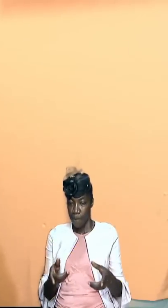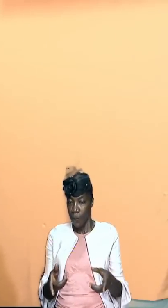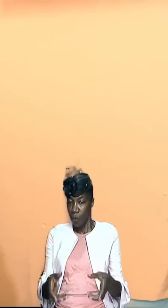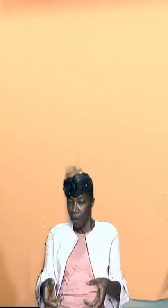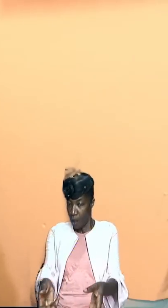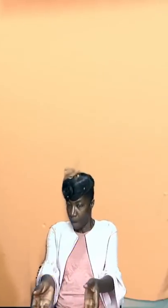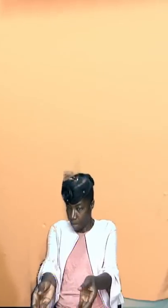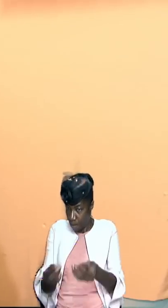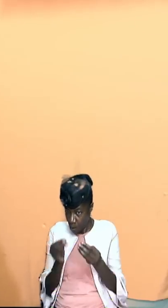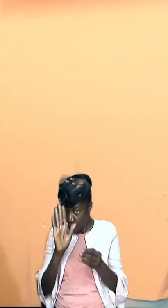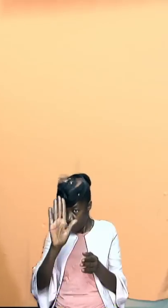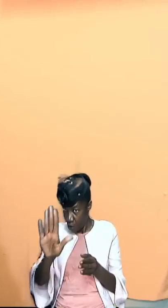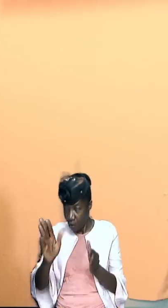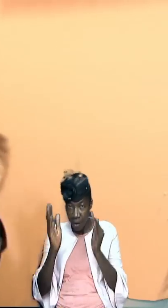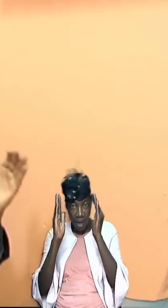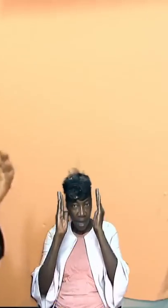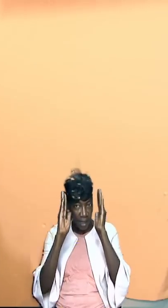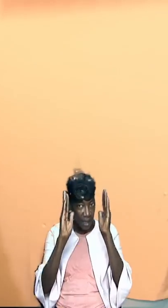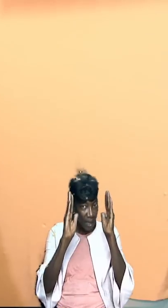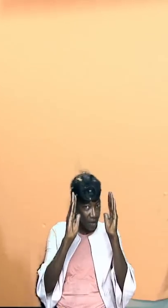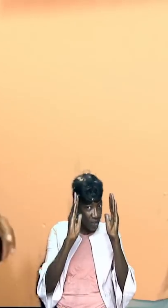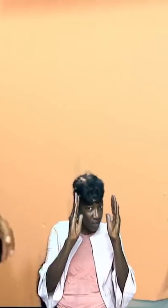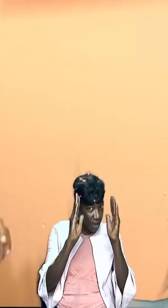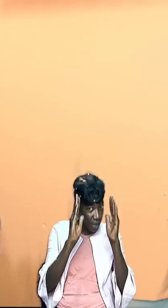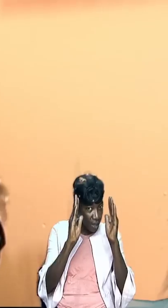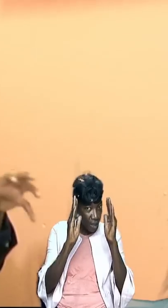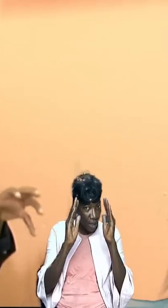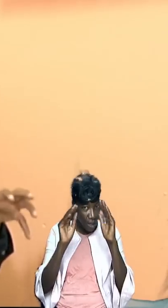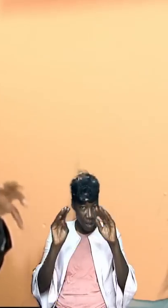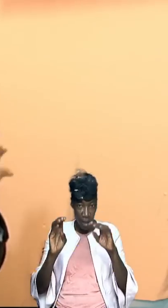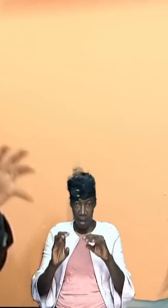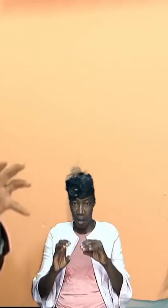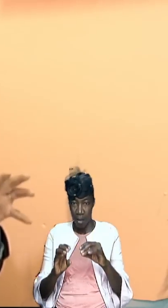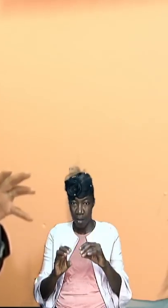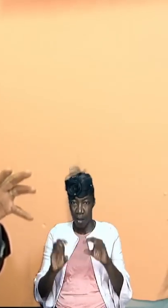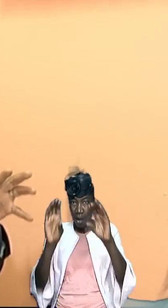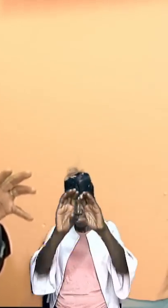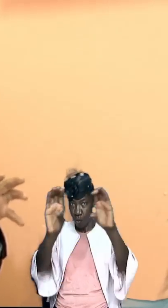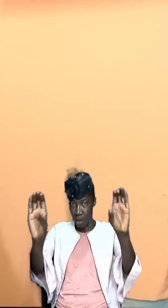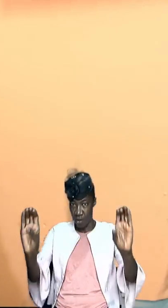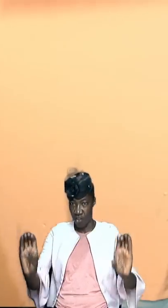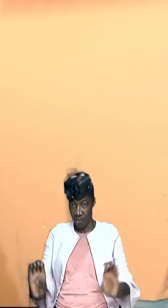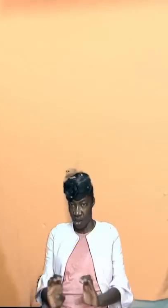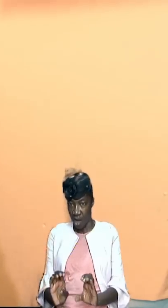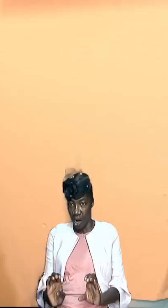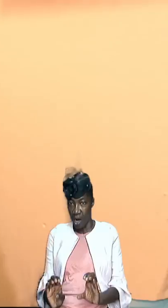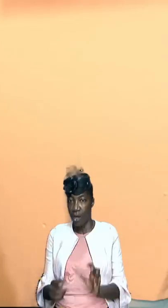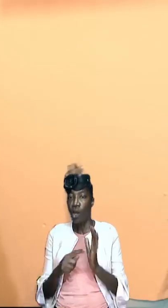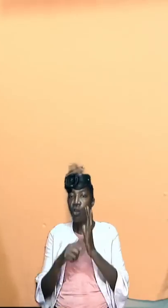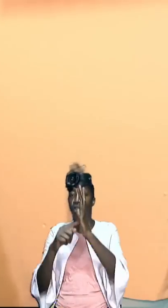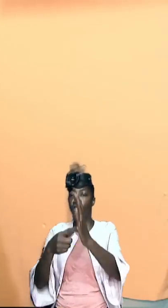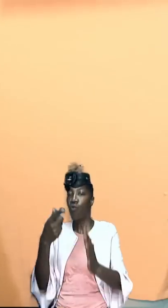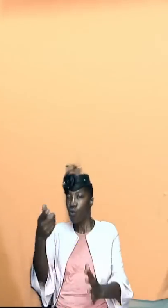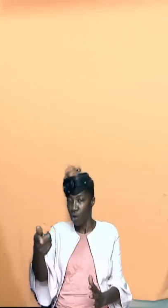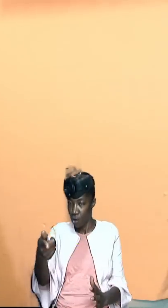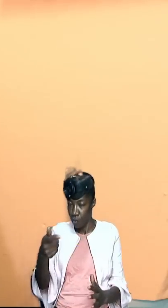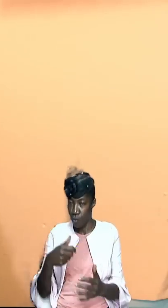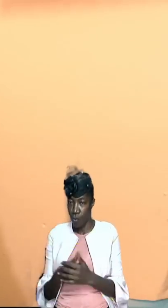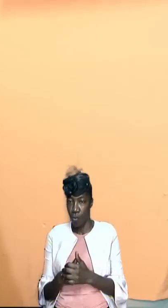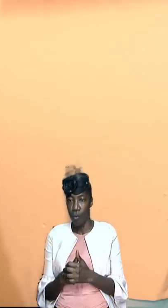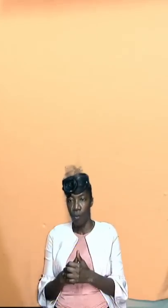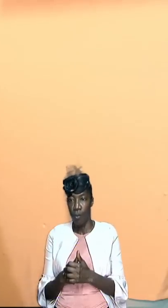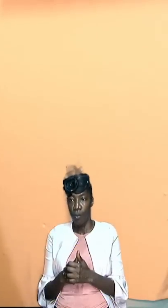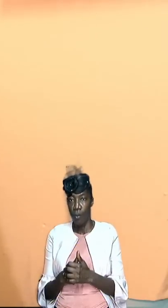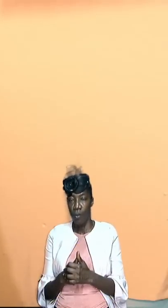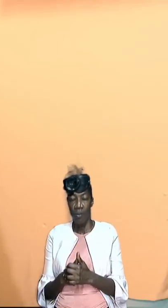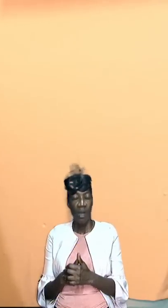attention back to a particular chart that we had shown with some scriptures, basic scriptures, and I just want to rehearse that in